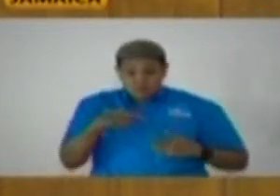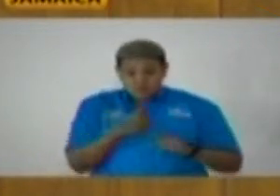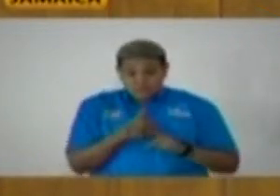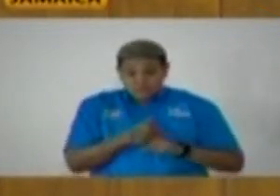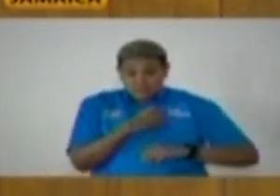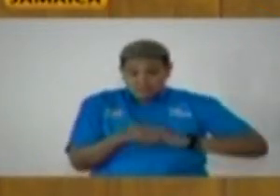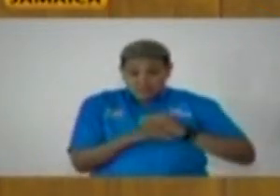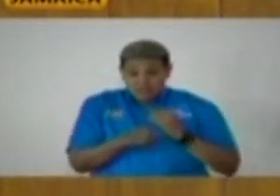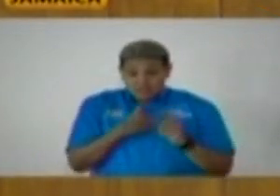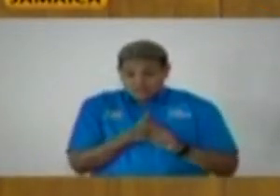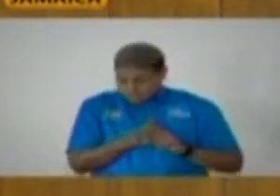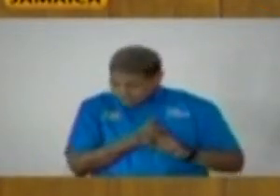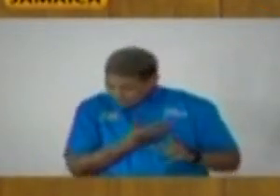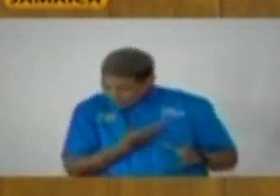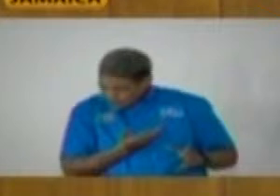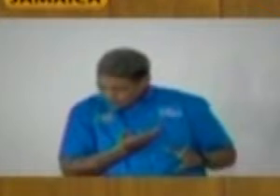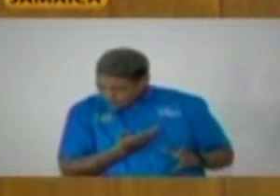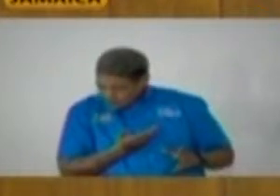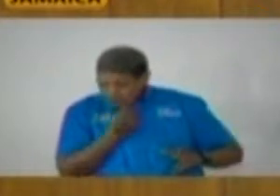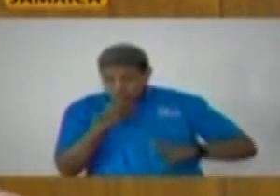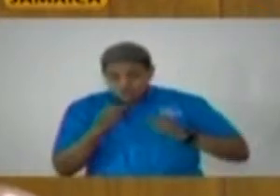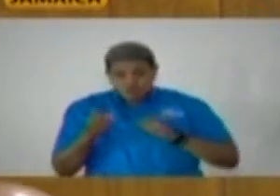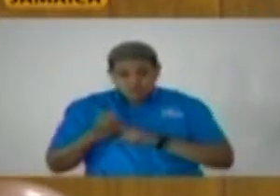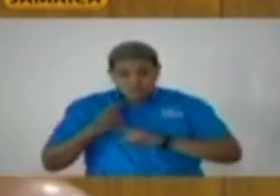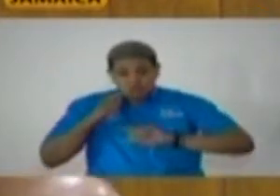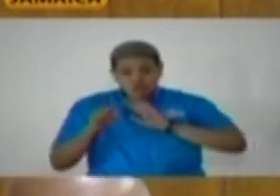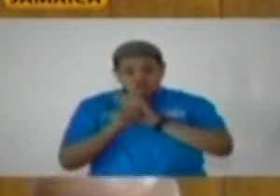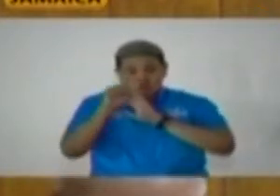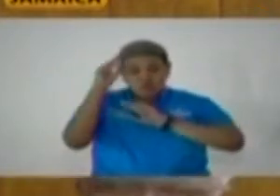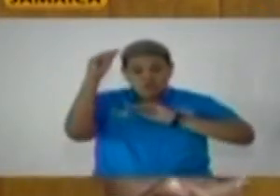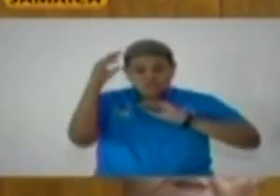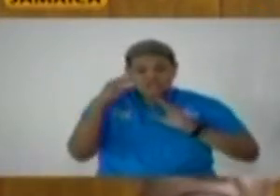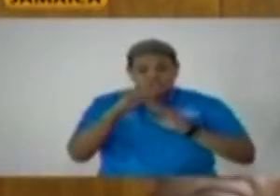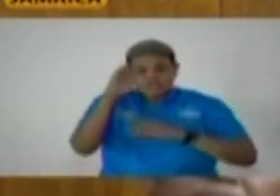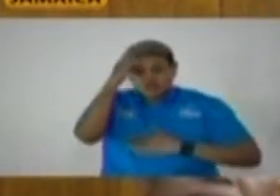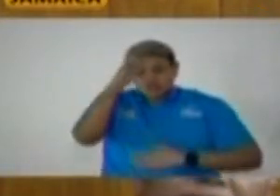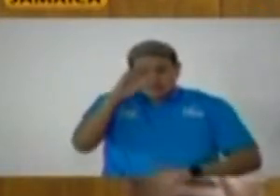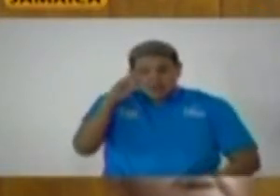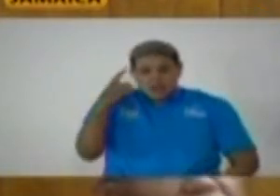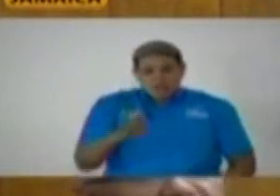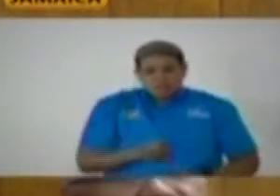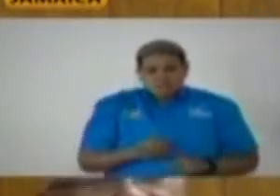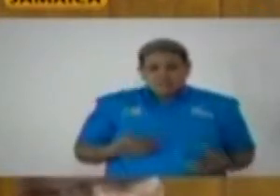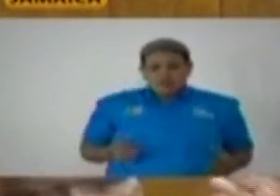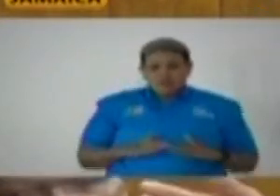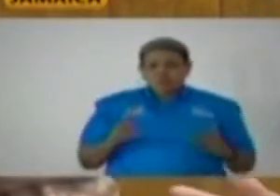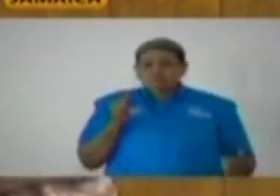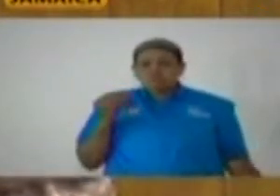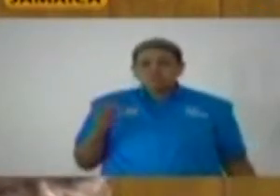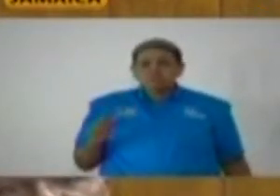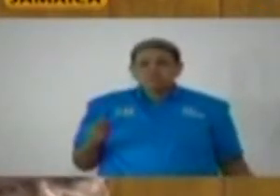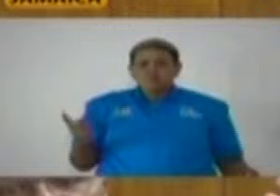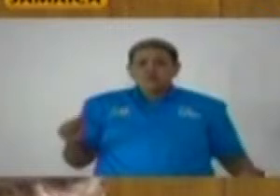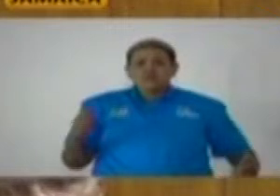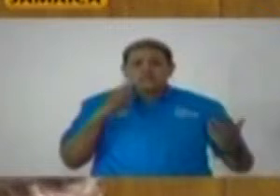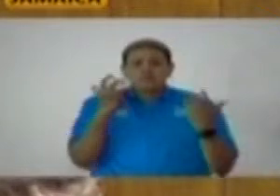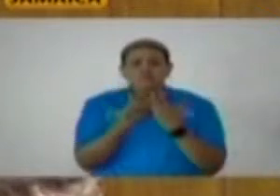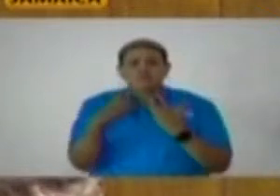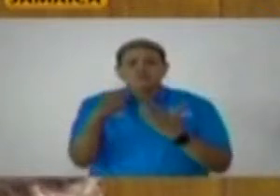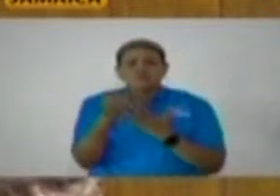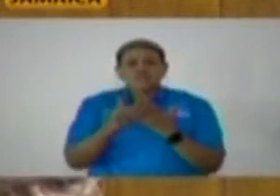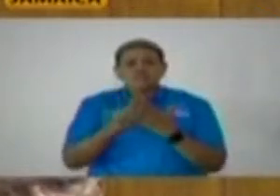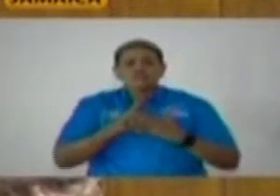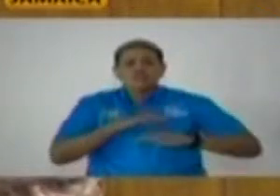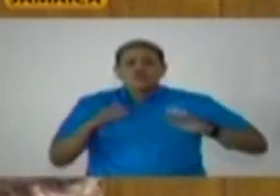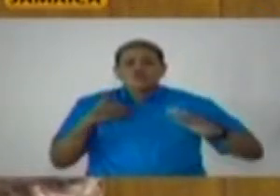that are being recruited for a grade 1 teacher in New York. No, I'm not saying anybody can match those salaries. I don't want to